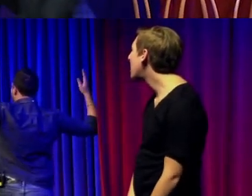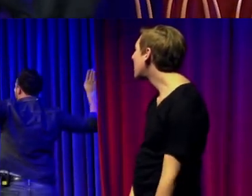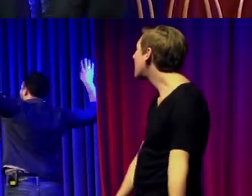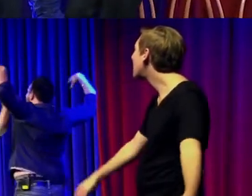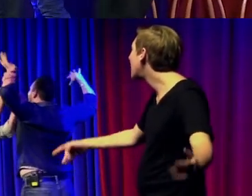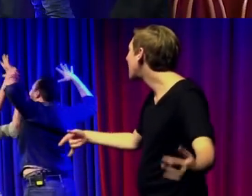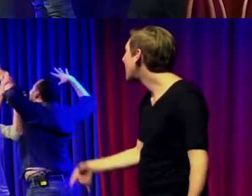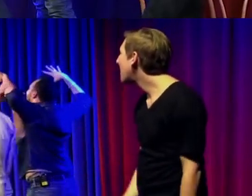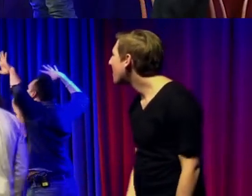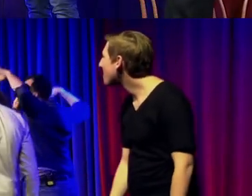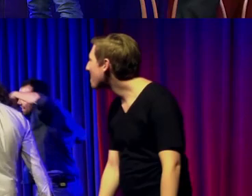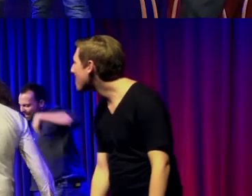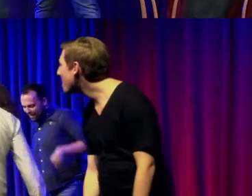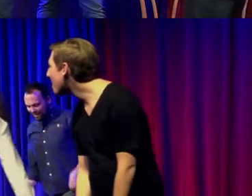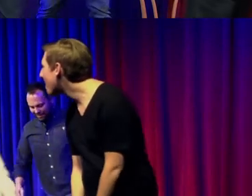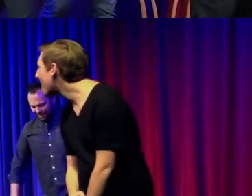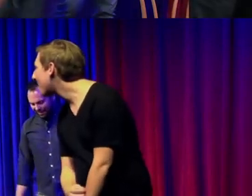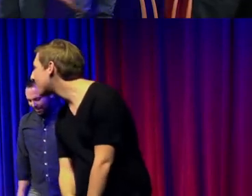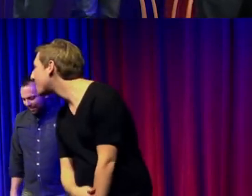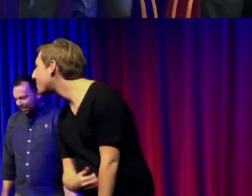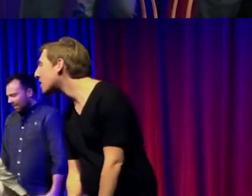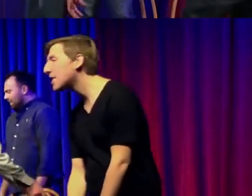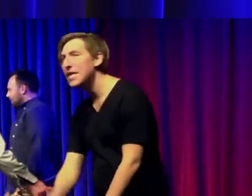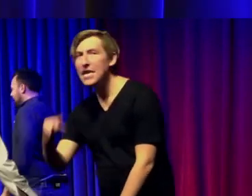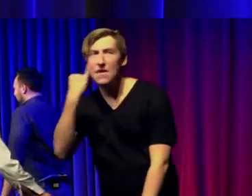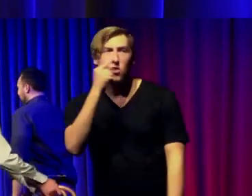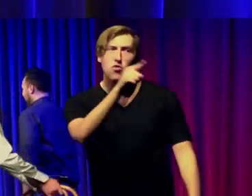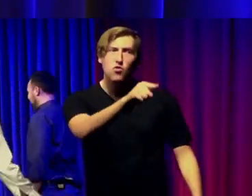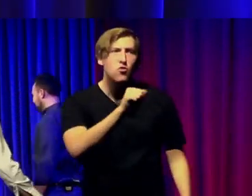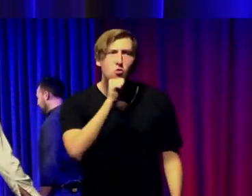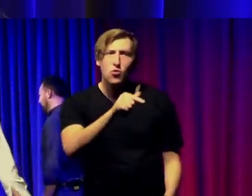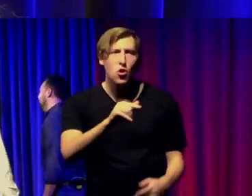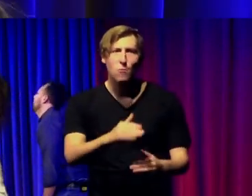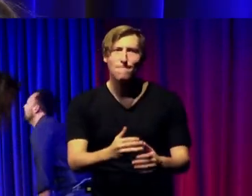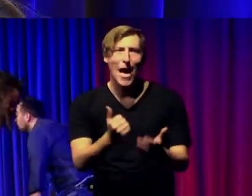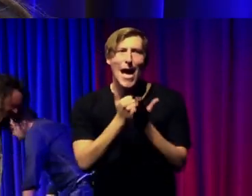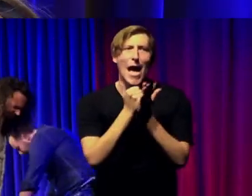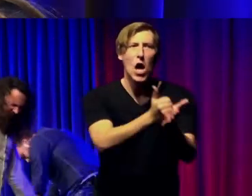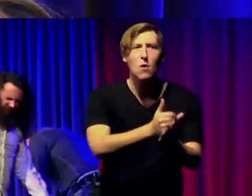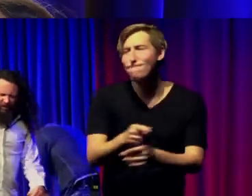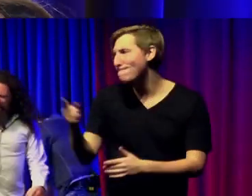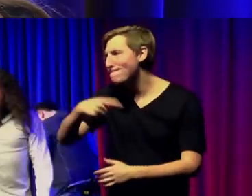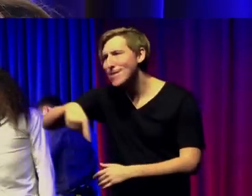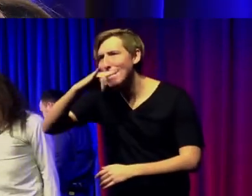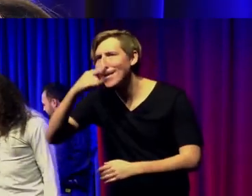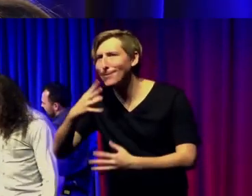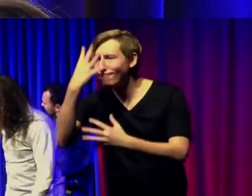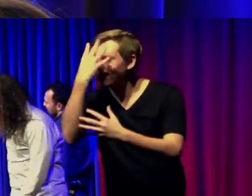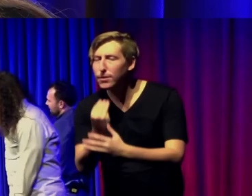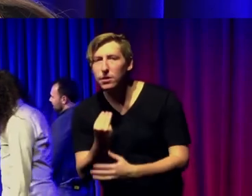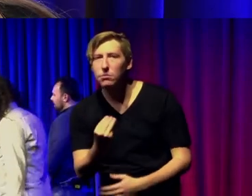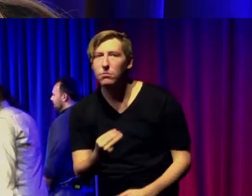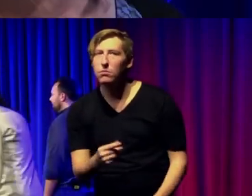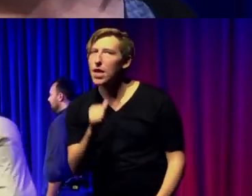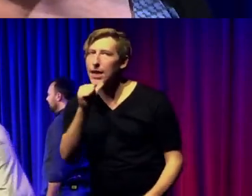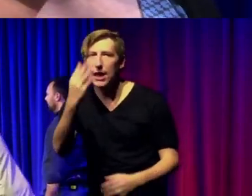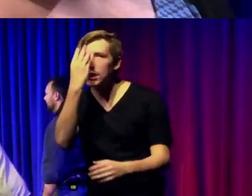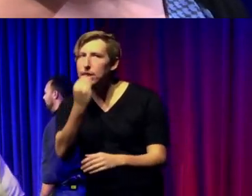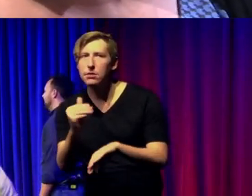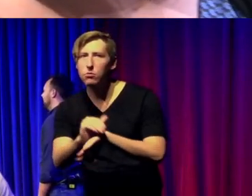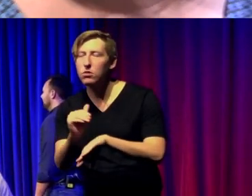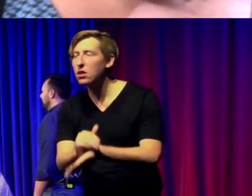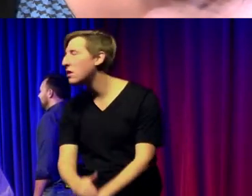We're all in this cabin together, so if you don't get him to sleep and I don't get him to sleep, we're not sleeping.